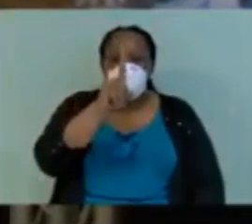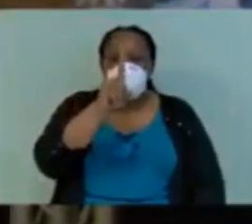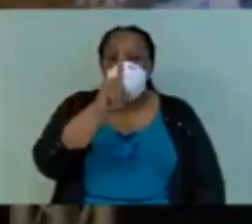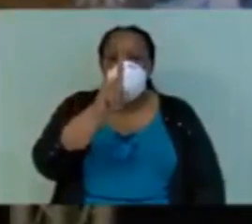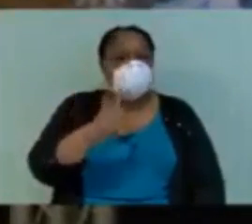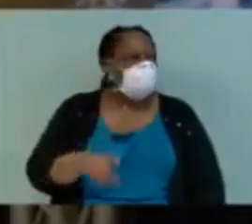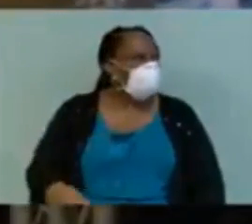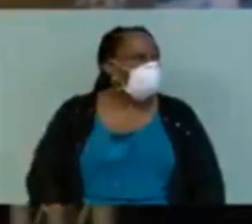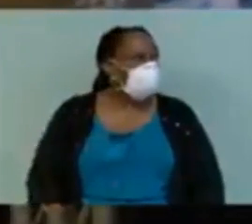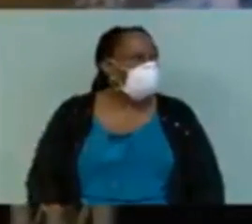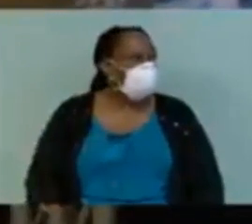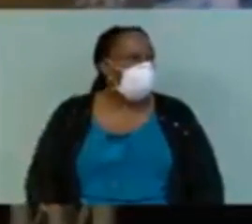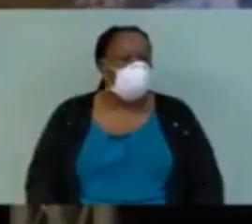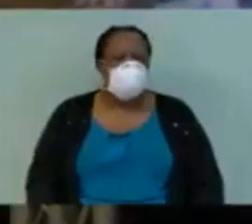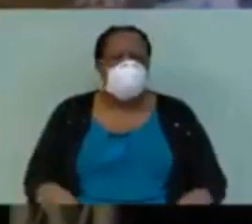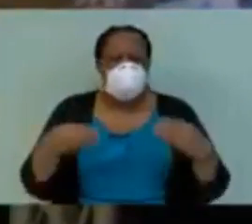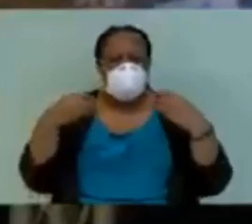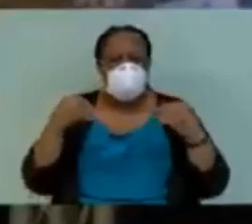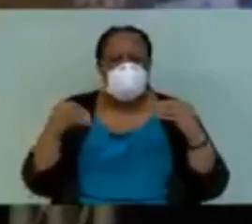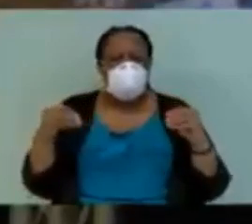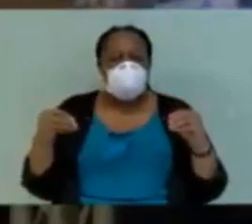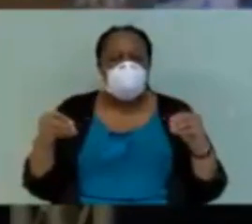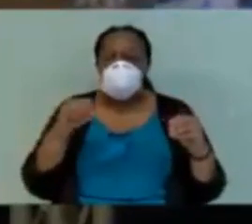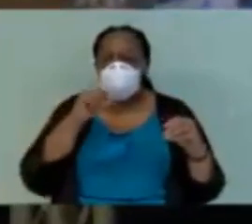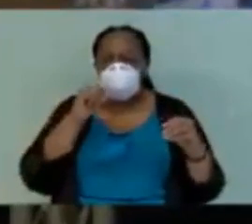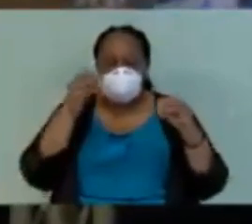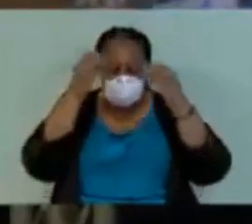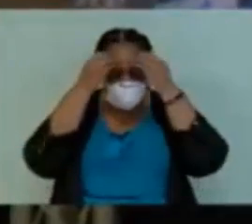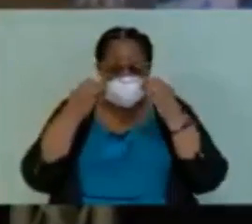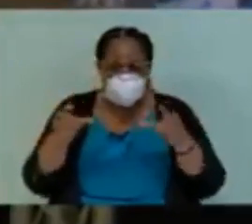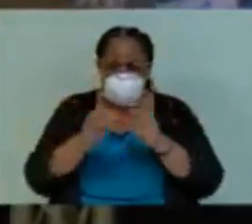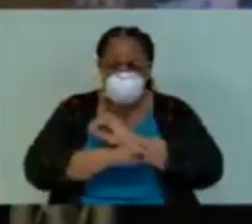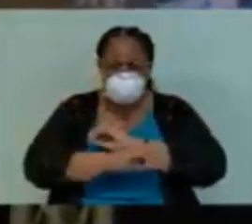his mask, advising driver, put on your mask.